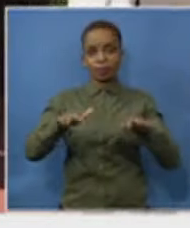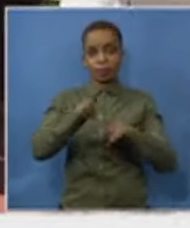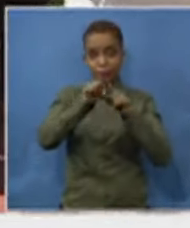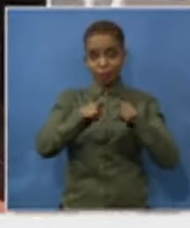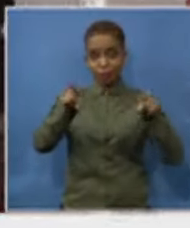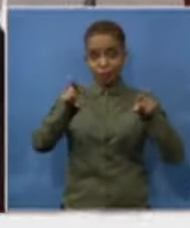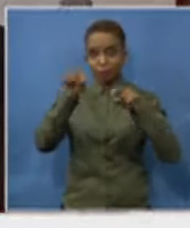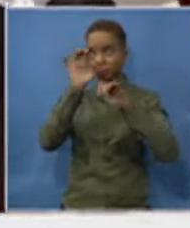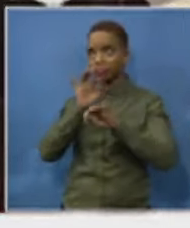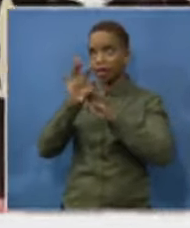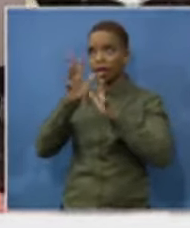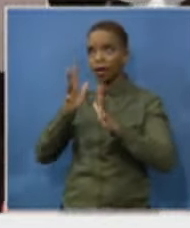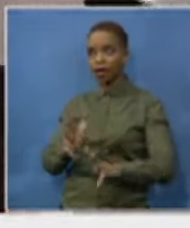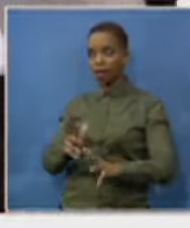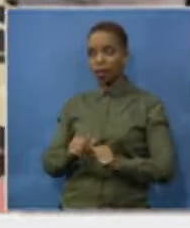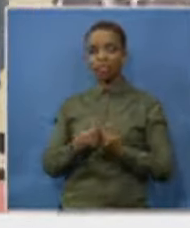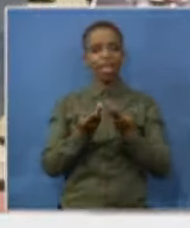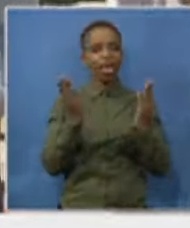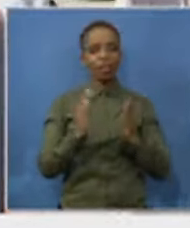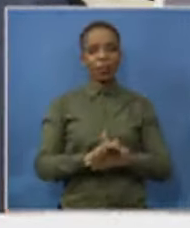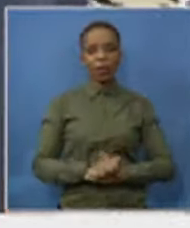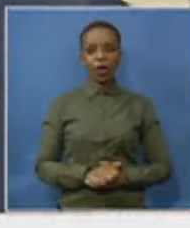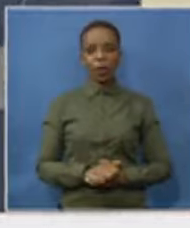so many everywhere.